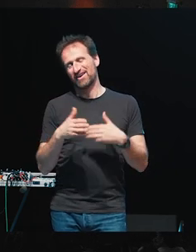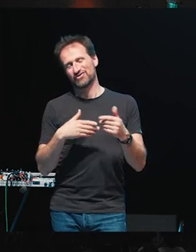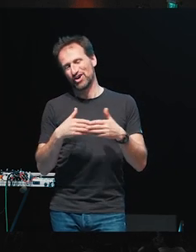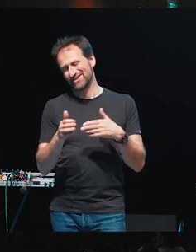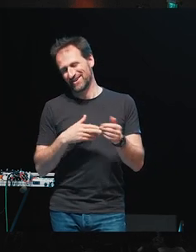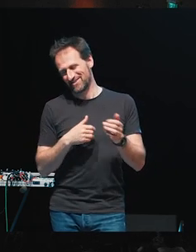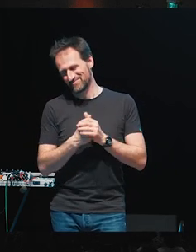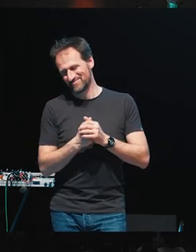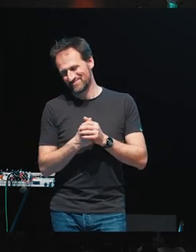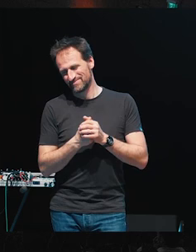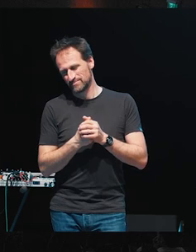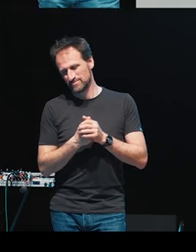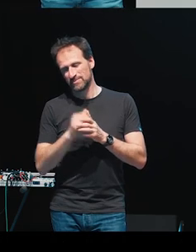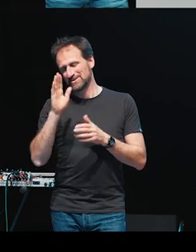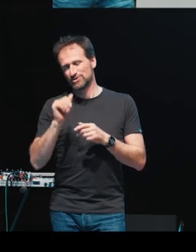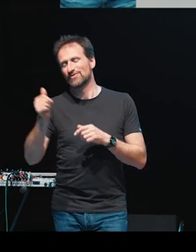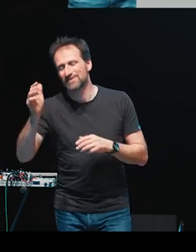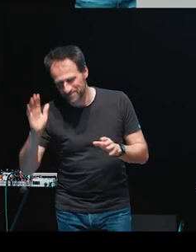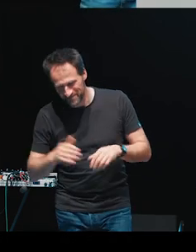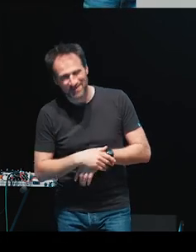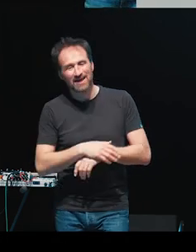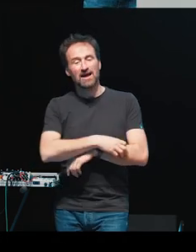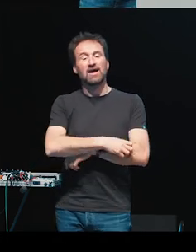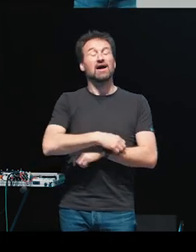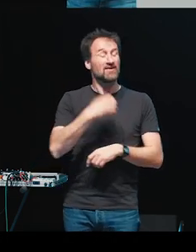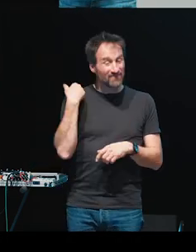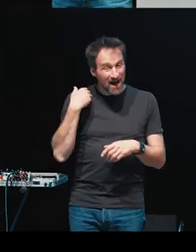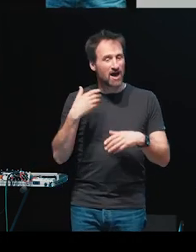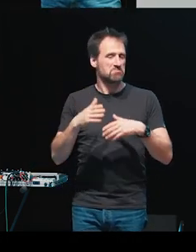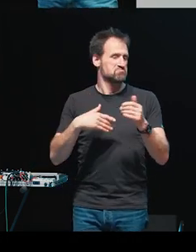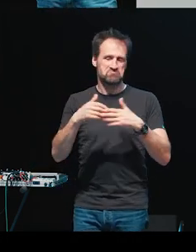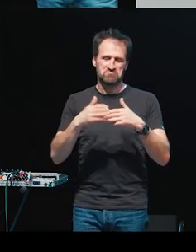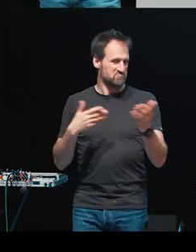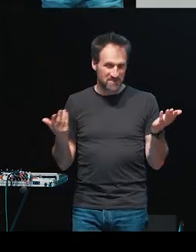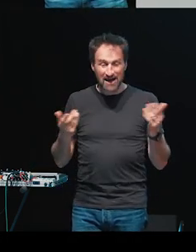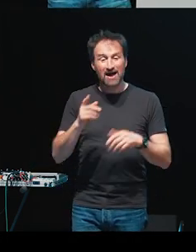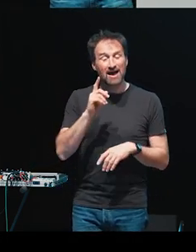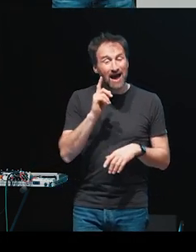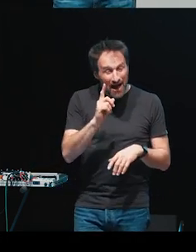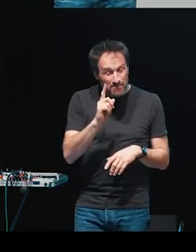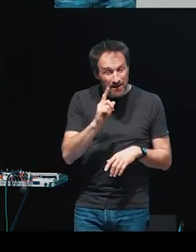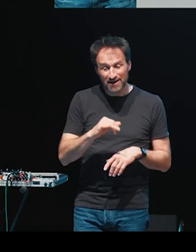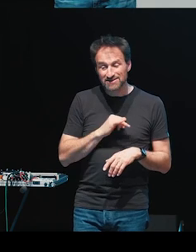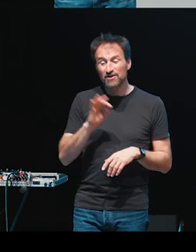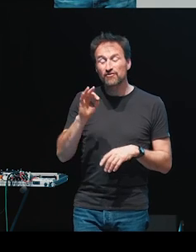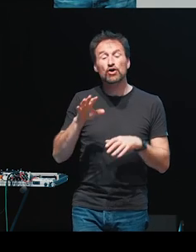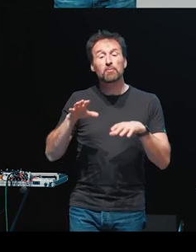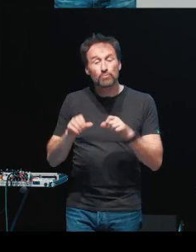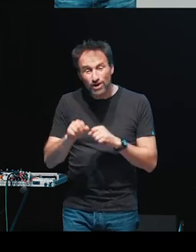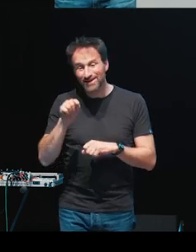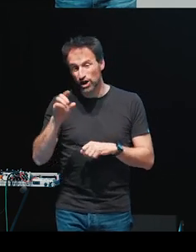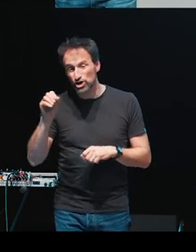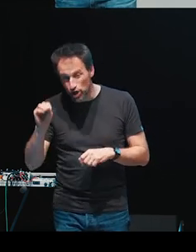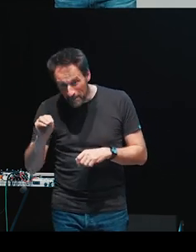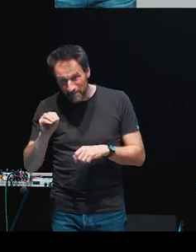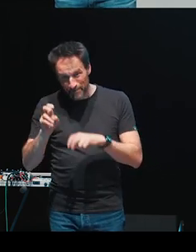Oops, I went further. Yeah, it's neutral. But the thing is, it didn't work for booking.com customers,